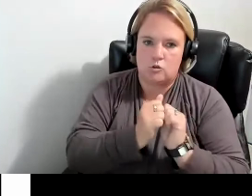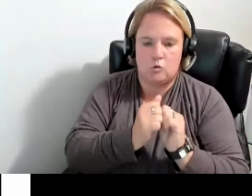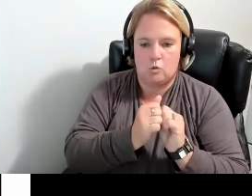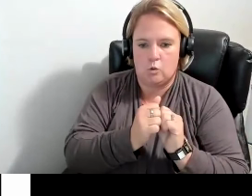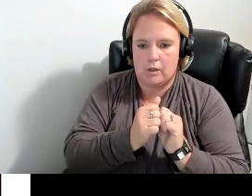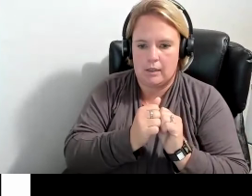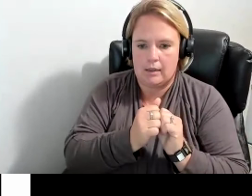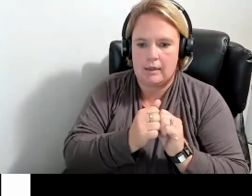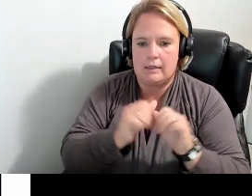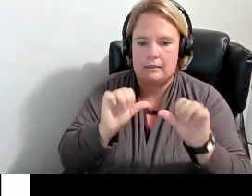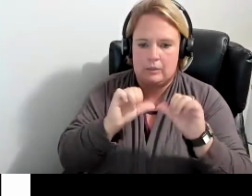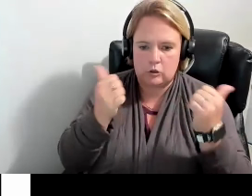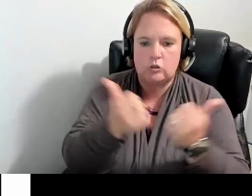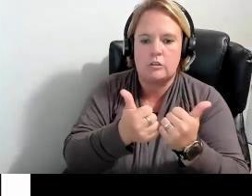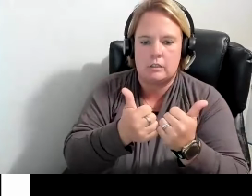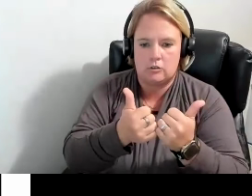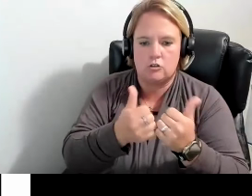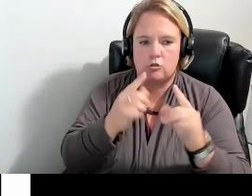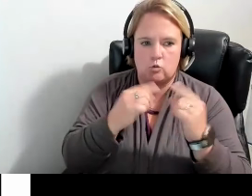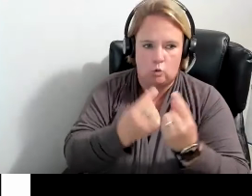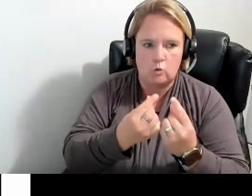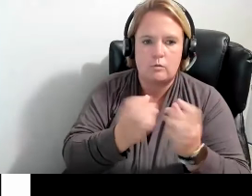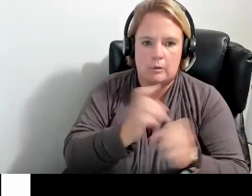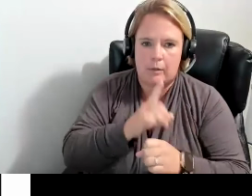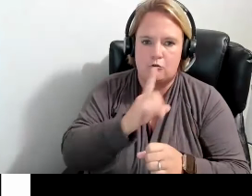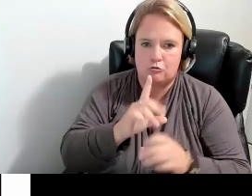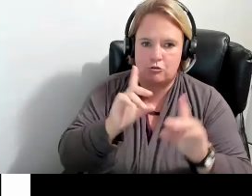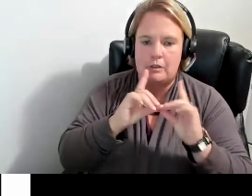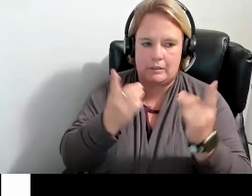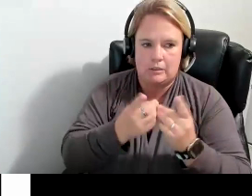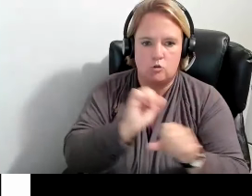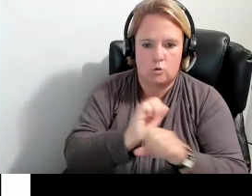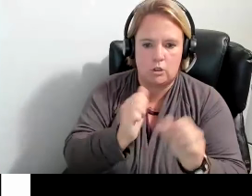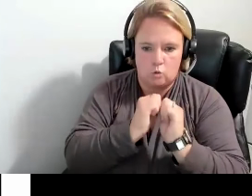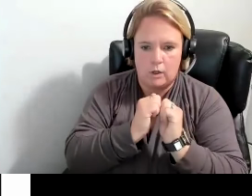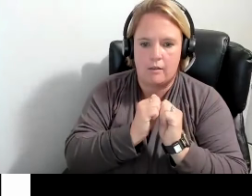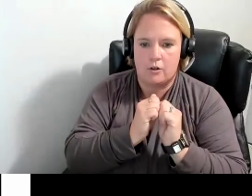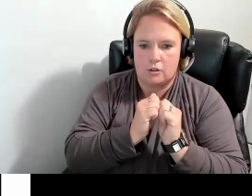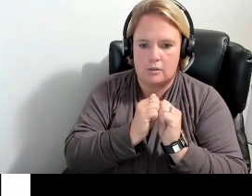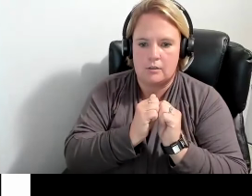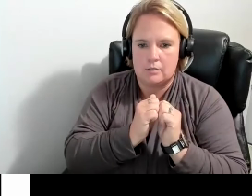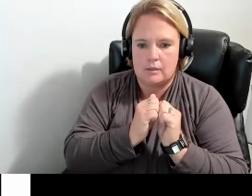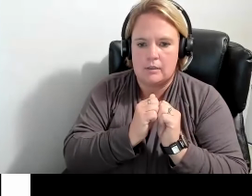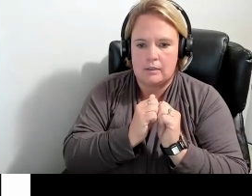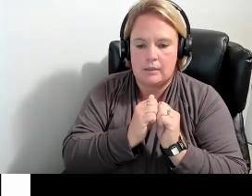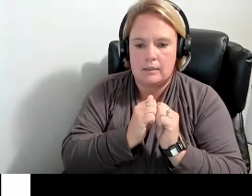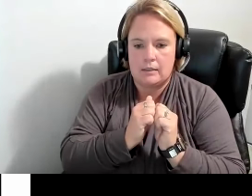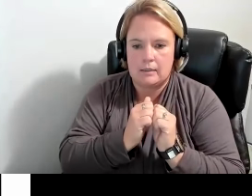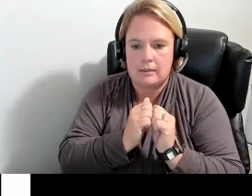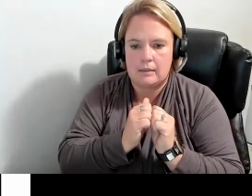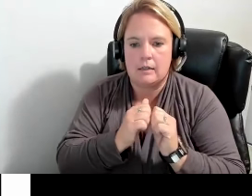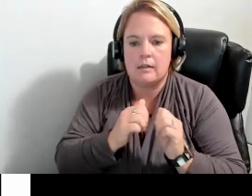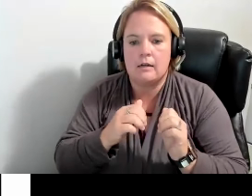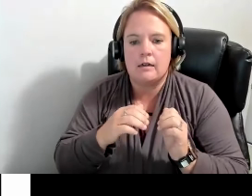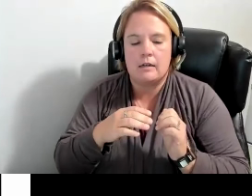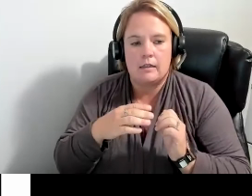consortium and with the other colleges to make sure that as a district, we're working together to collect data to show the work of adult education throughout